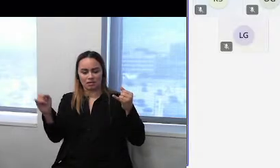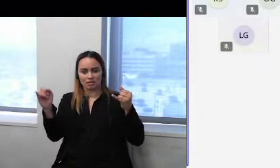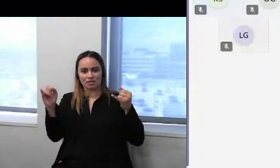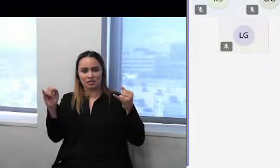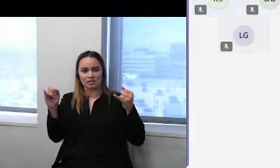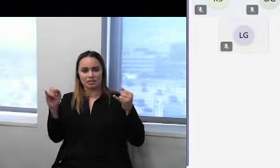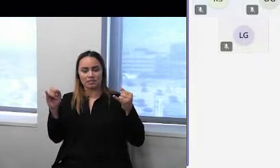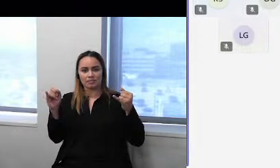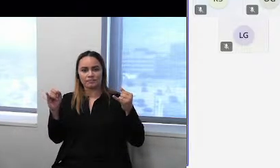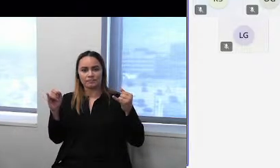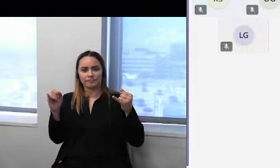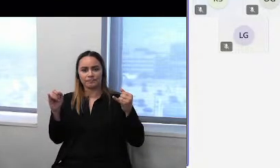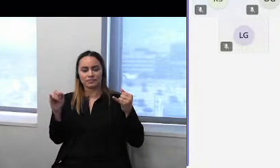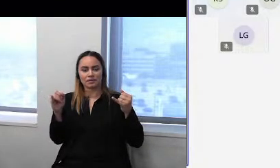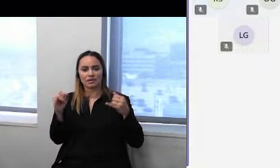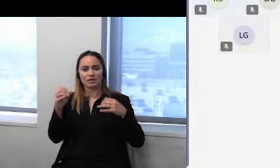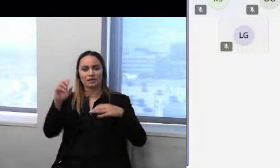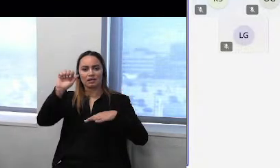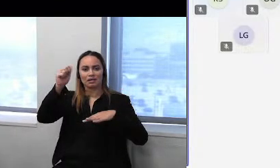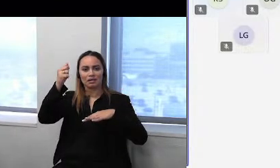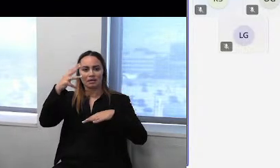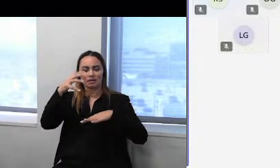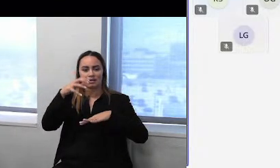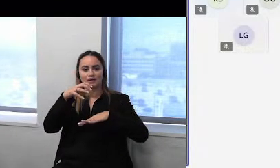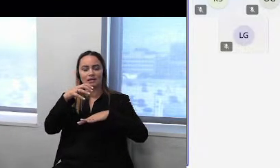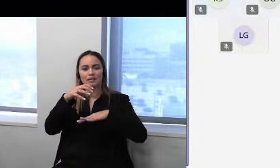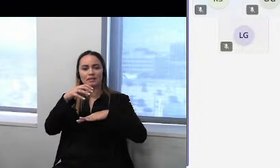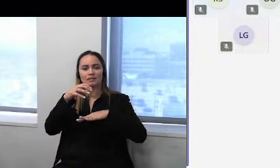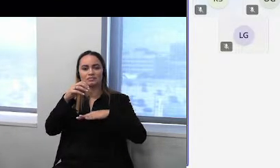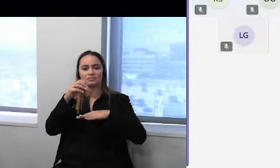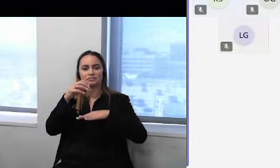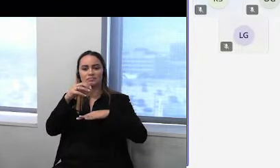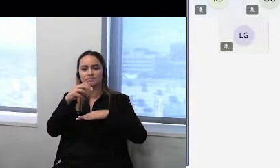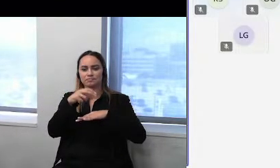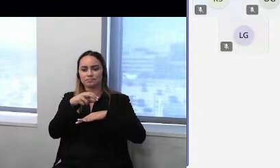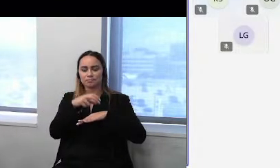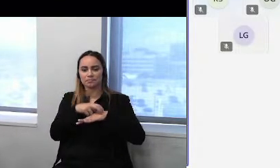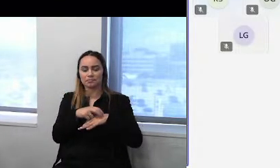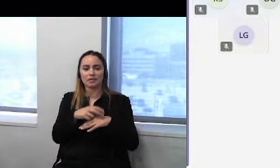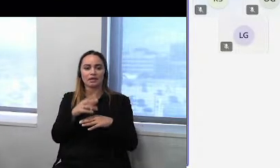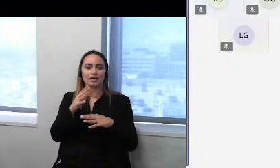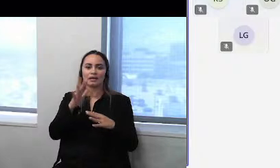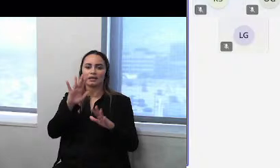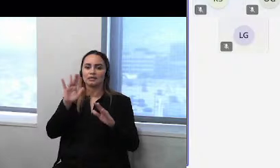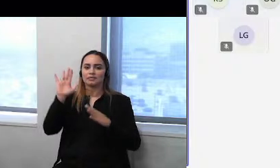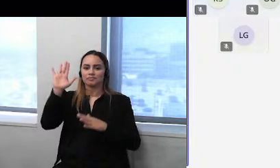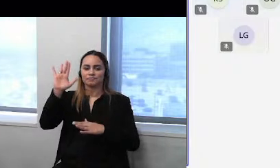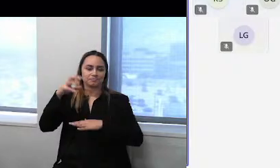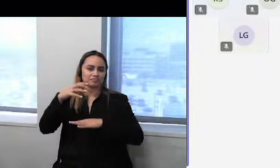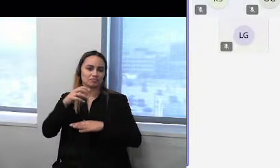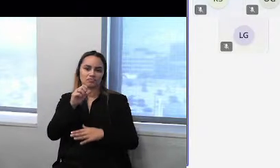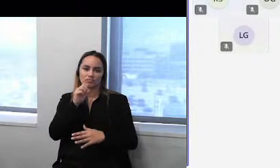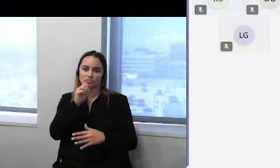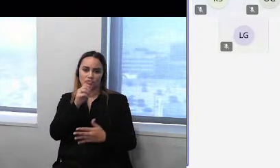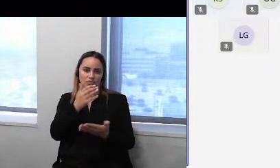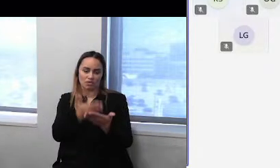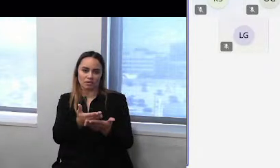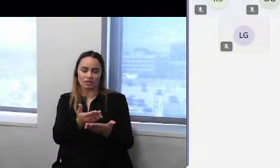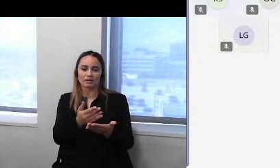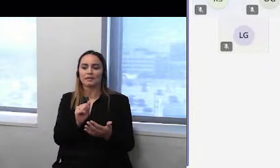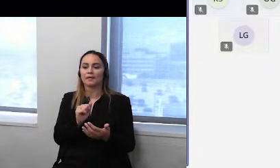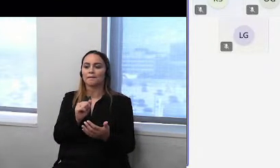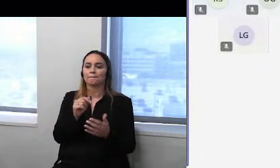whether it's a commission rule or whether it's a statute, he's obeying it. He's not going to be able to identify by